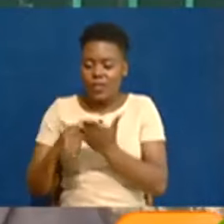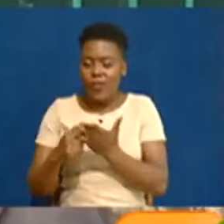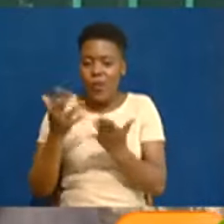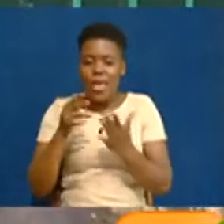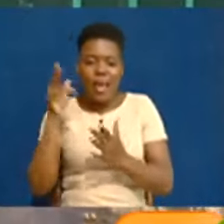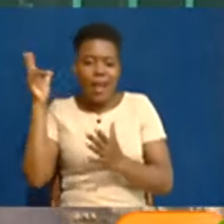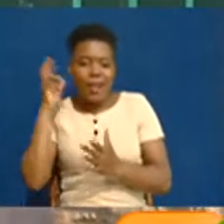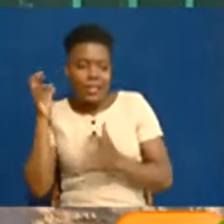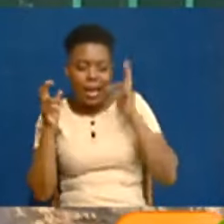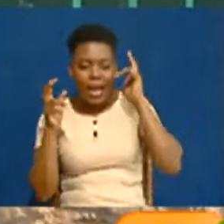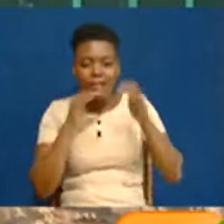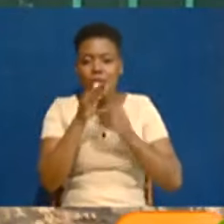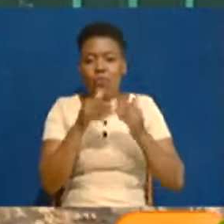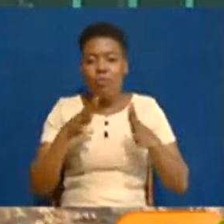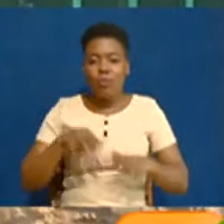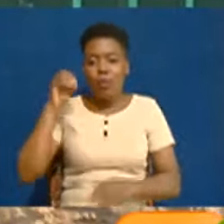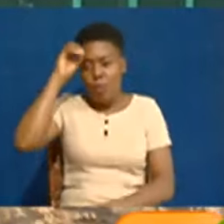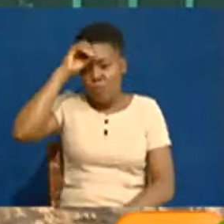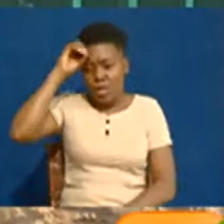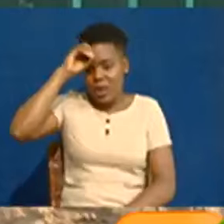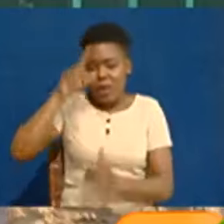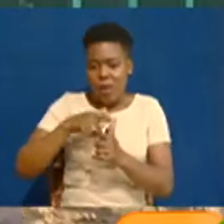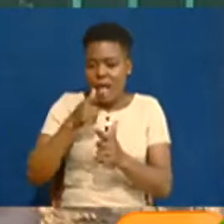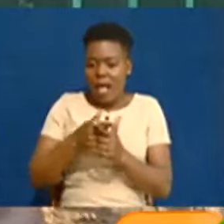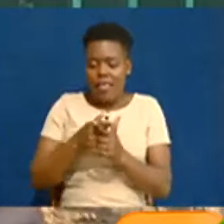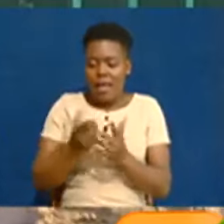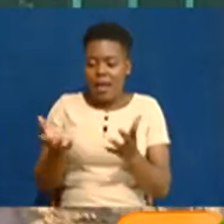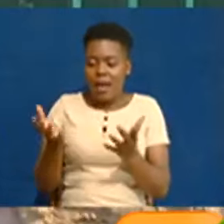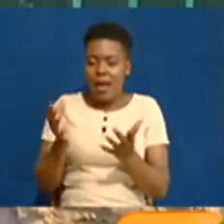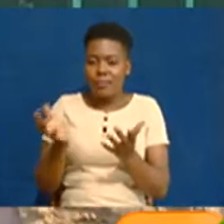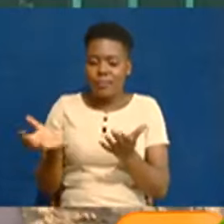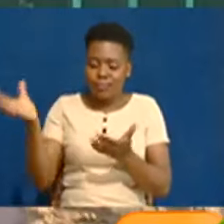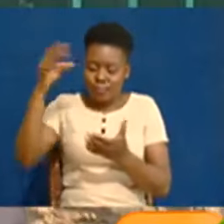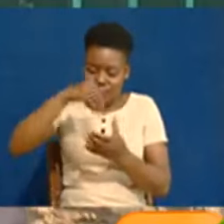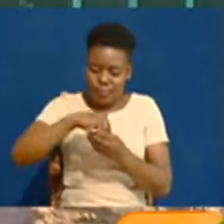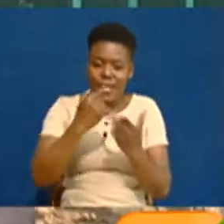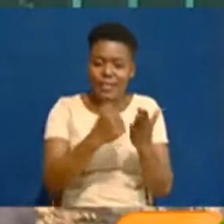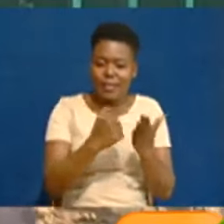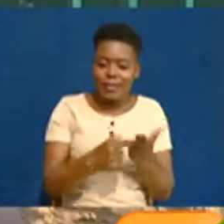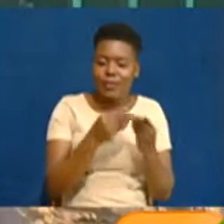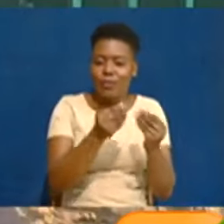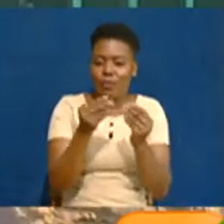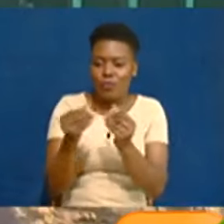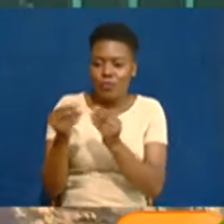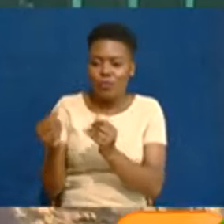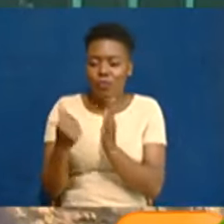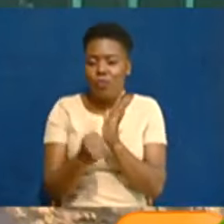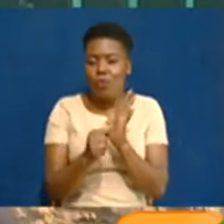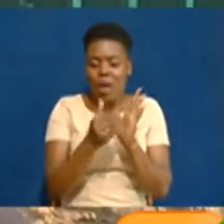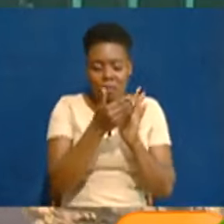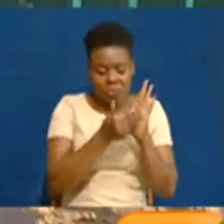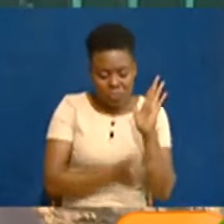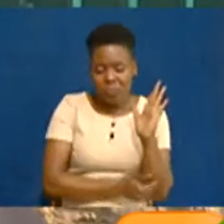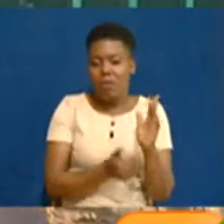And when I listen, I make it mine and find how can I find space for what you've told me in my